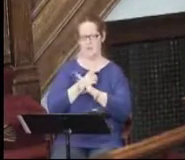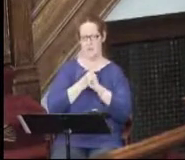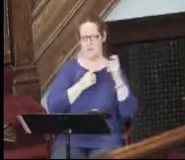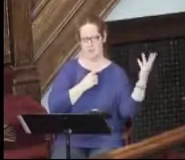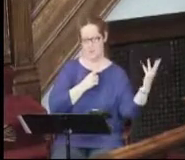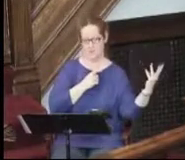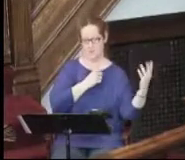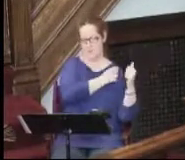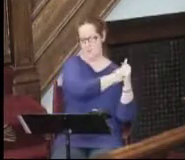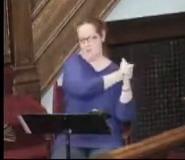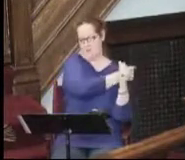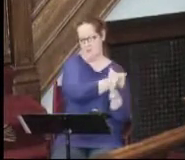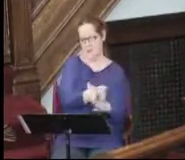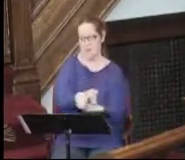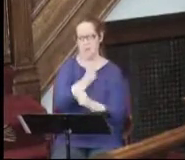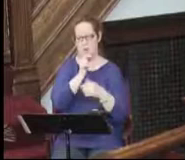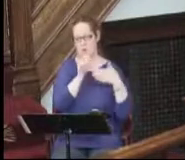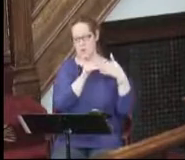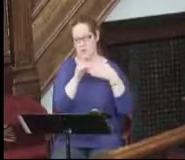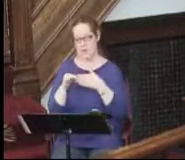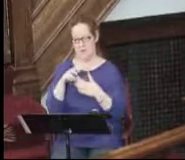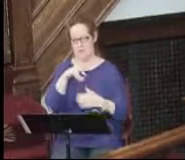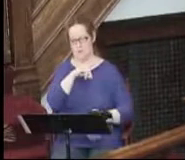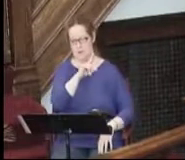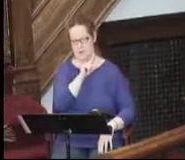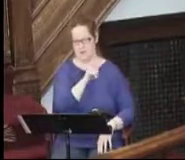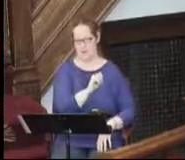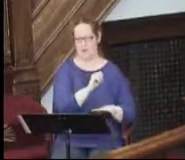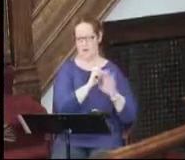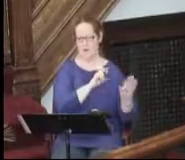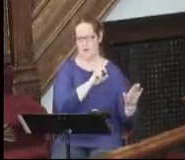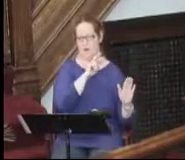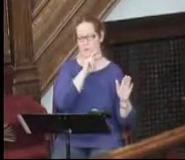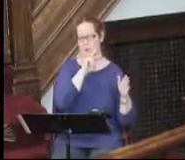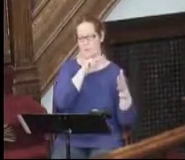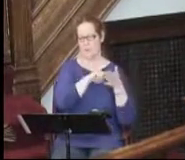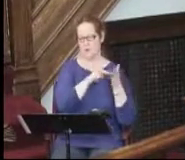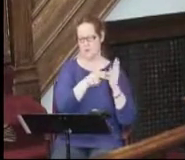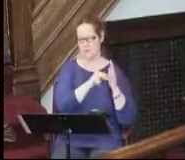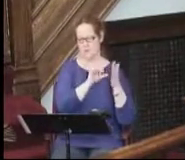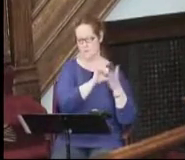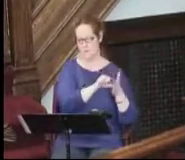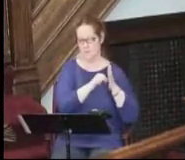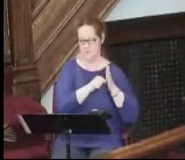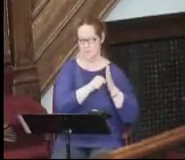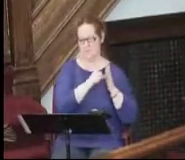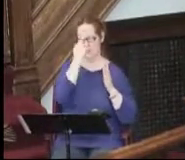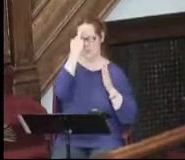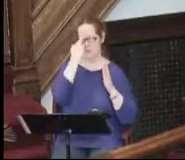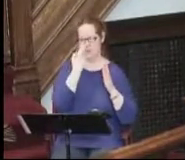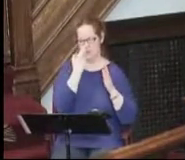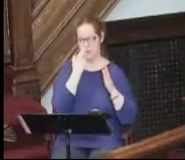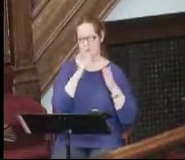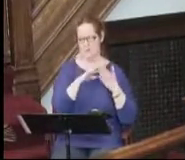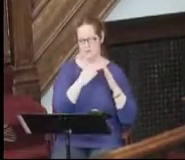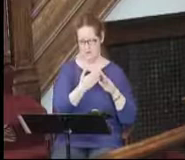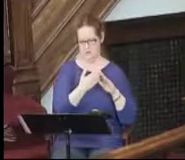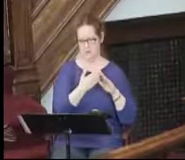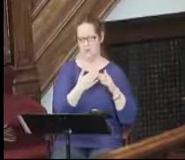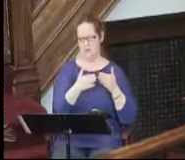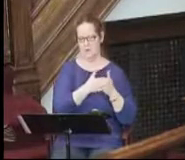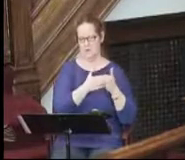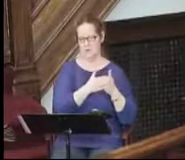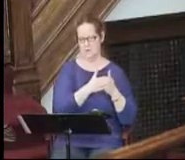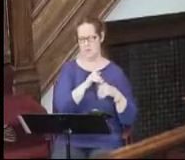west, headed by Pilate. Their purpose was to reinforce the Roman garrison stationed near the